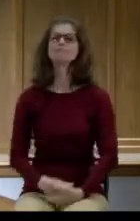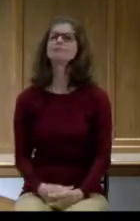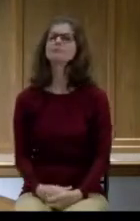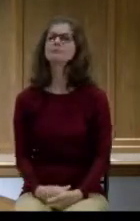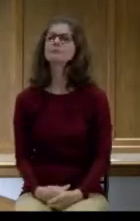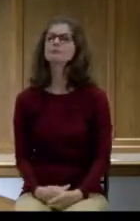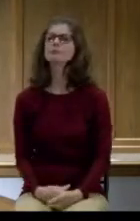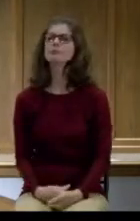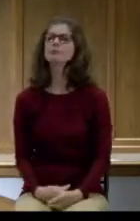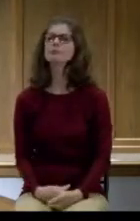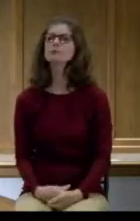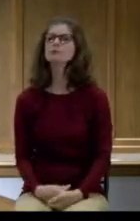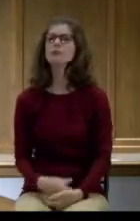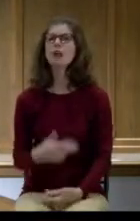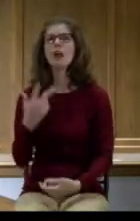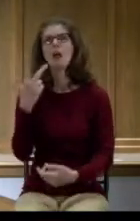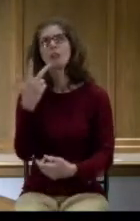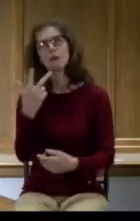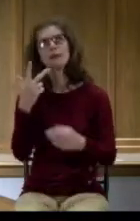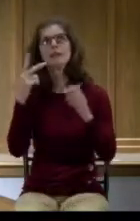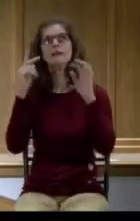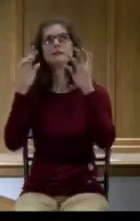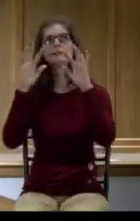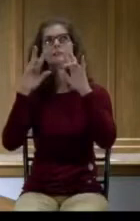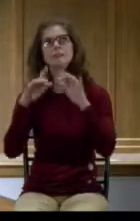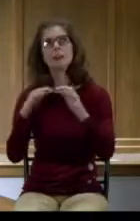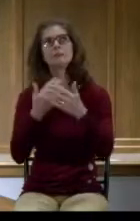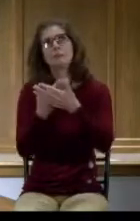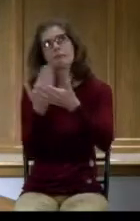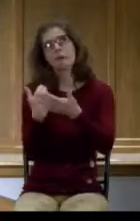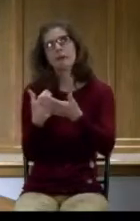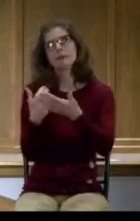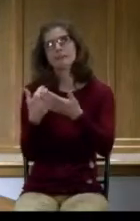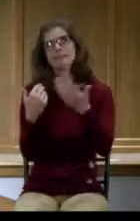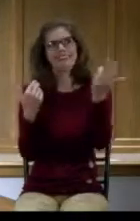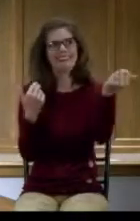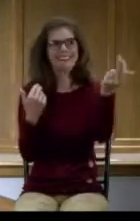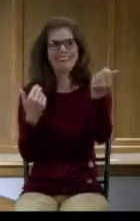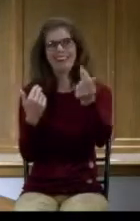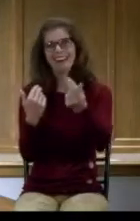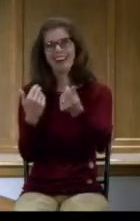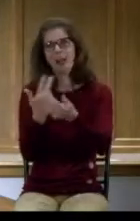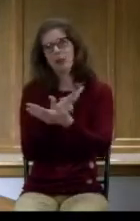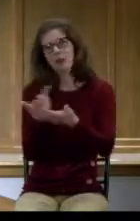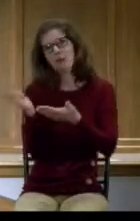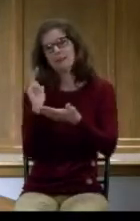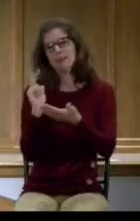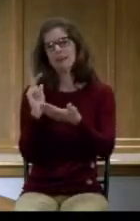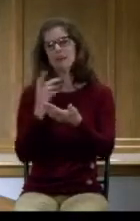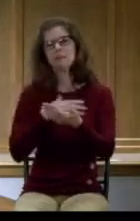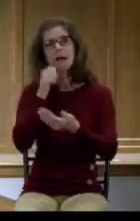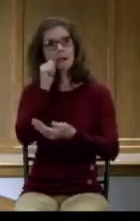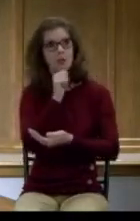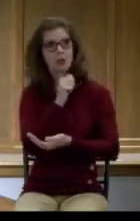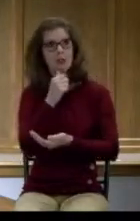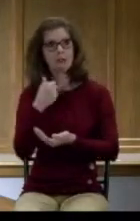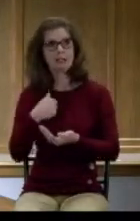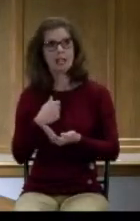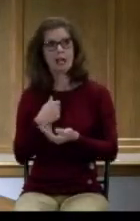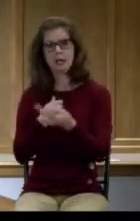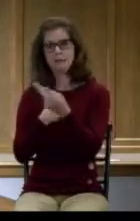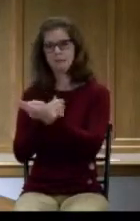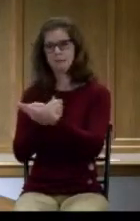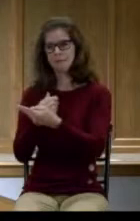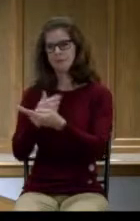3 snows ago, so like 3 weeks ago, my girls and I, we worked really hard